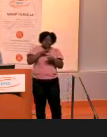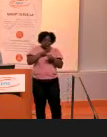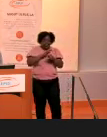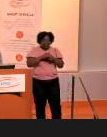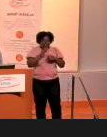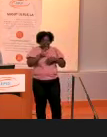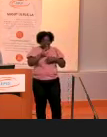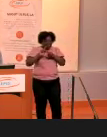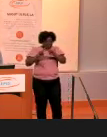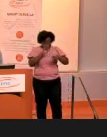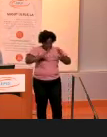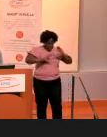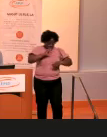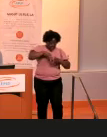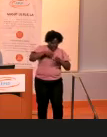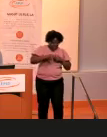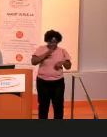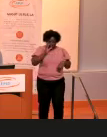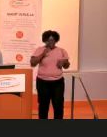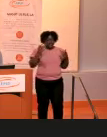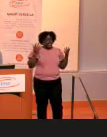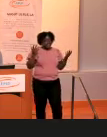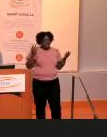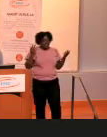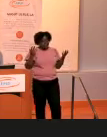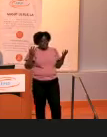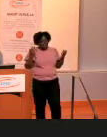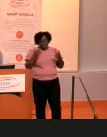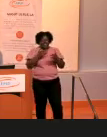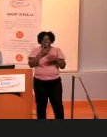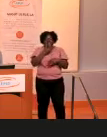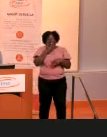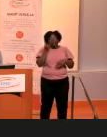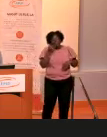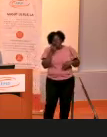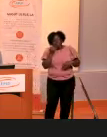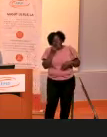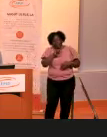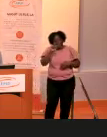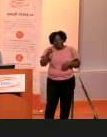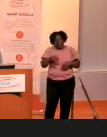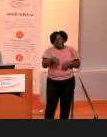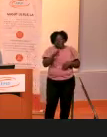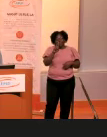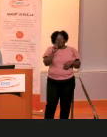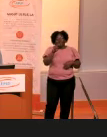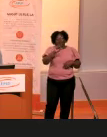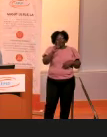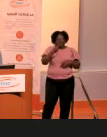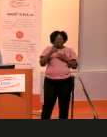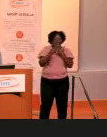problems? That's probably a better question for a renal dietitian. I Okay. do